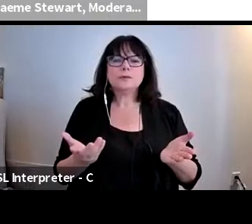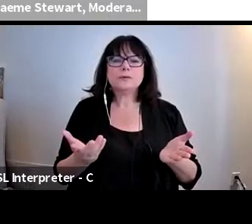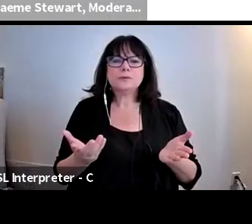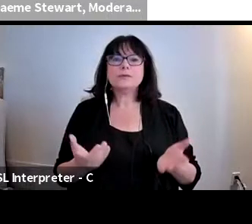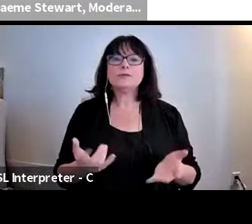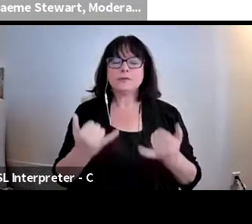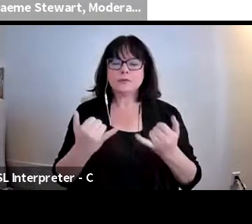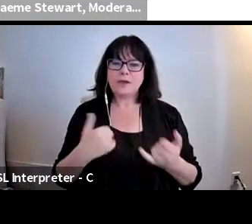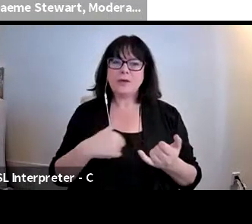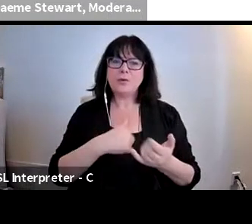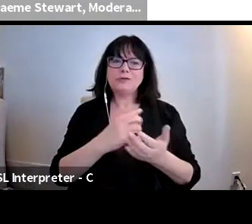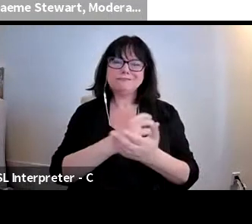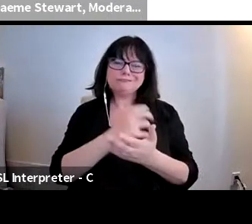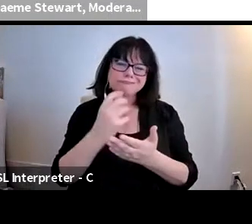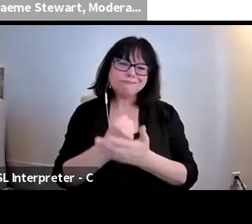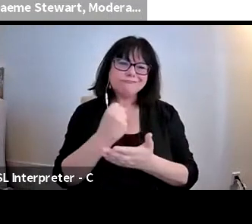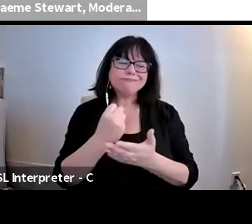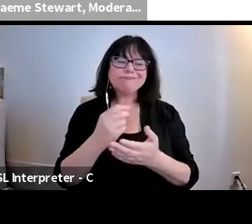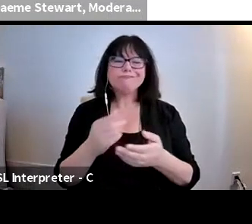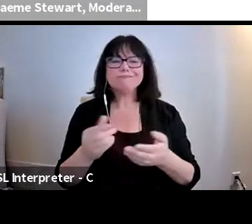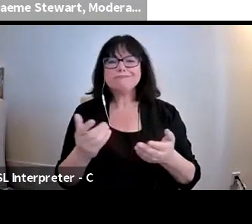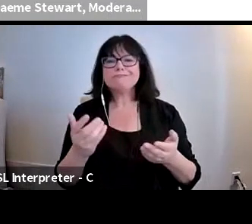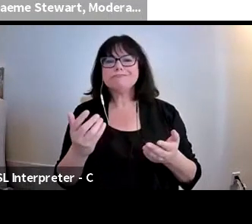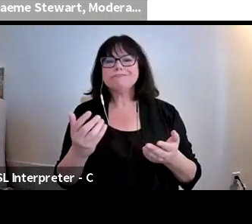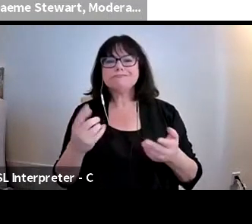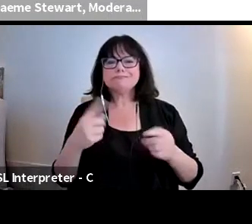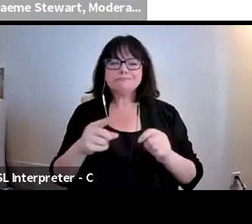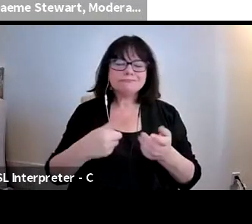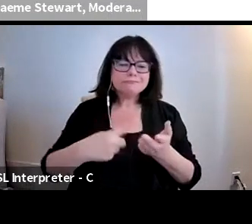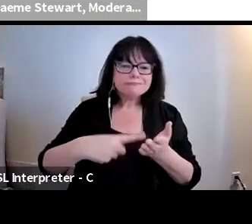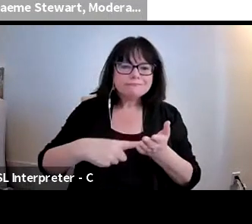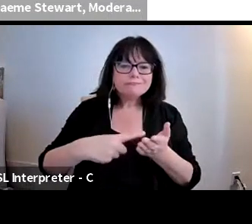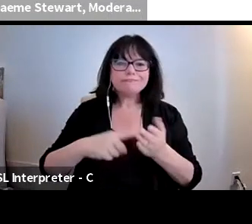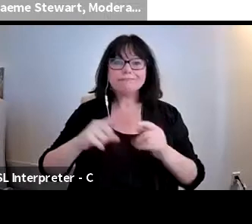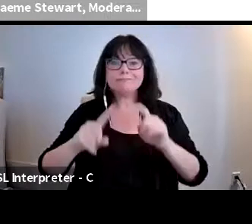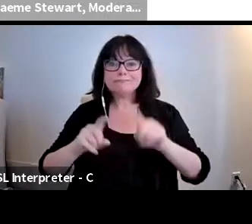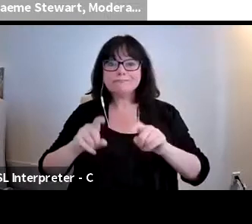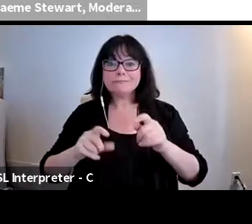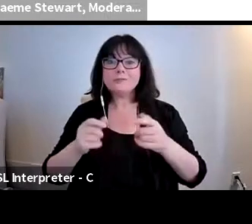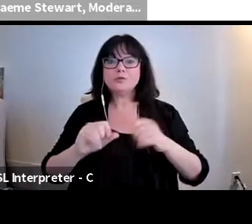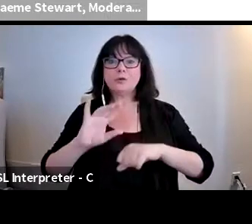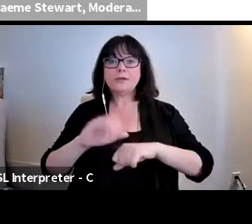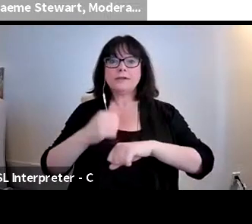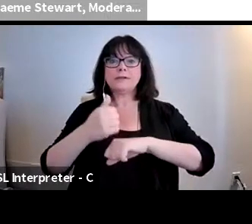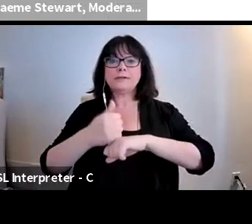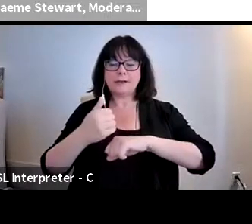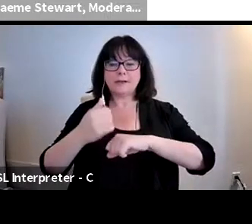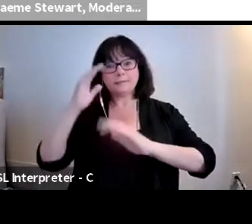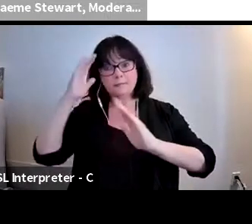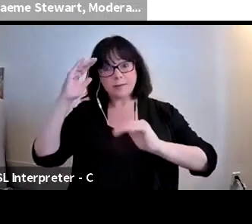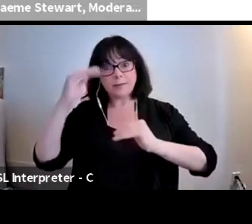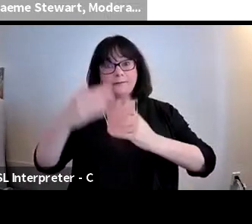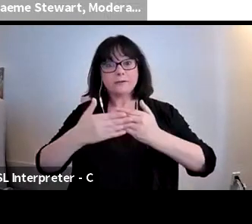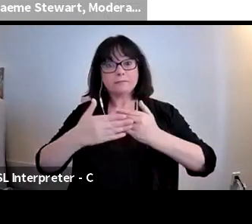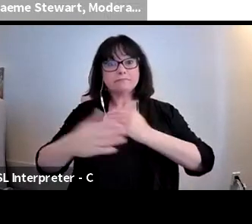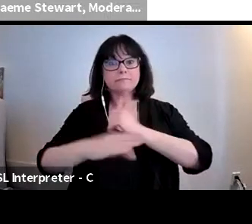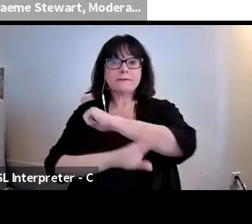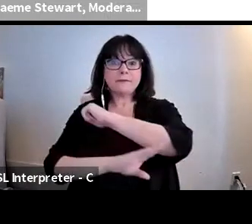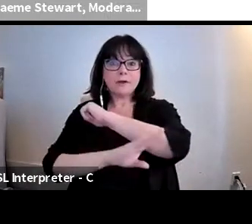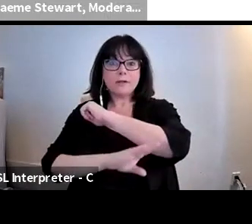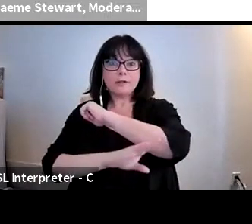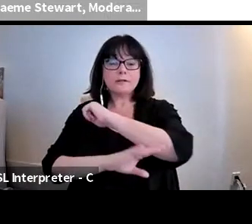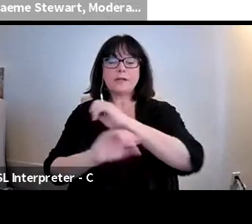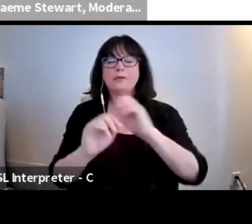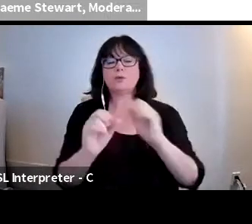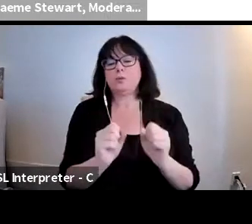questions that then can provide a really good framework for fall and winter. But by far the majority of staff, at